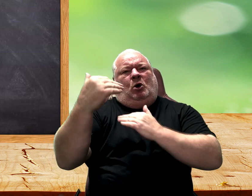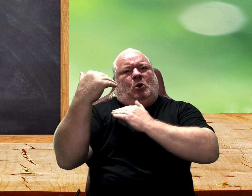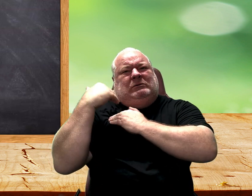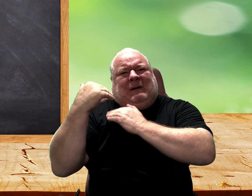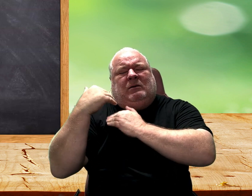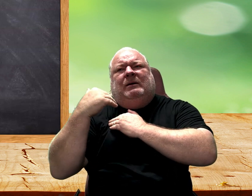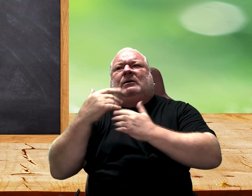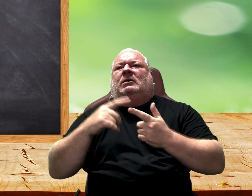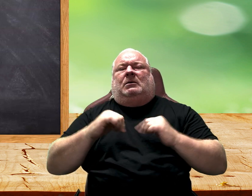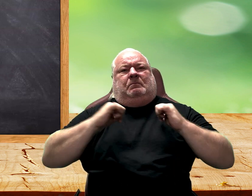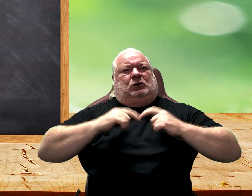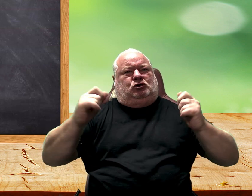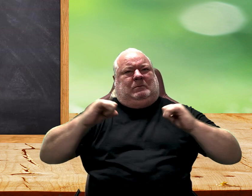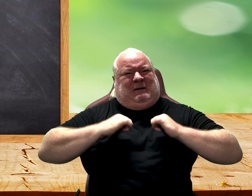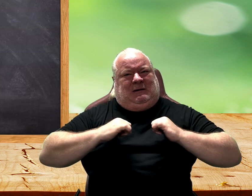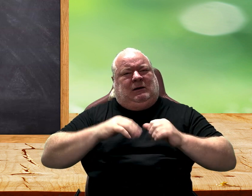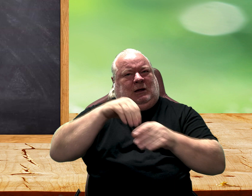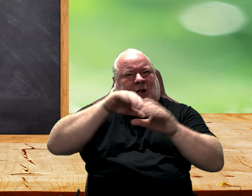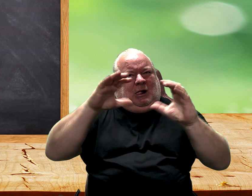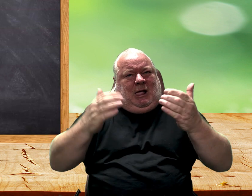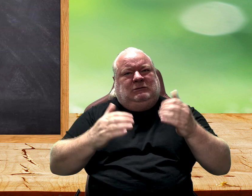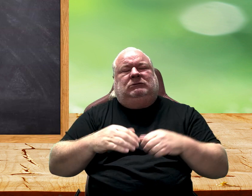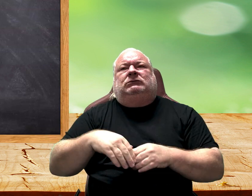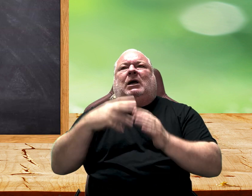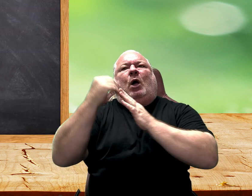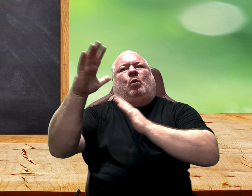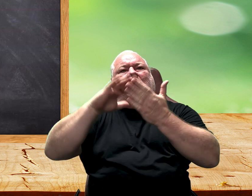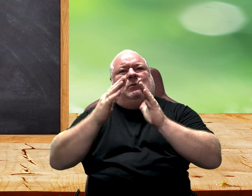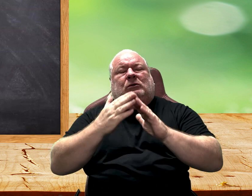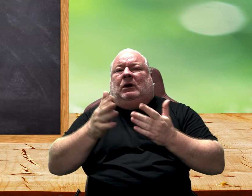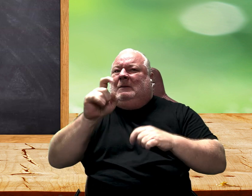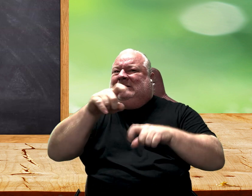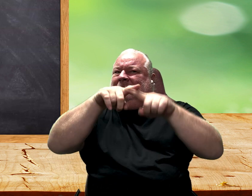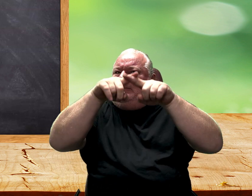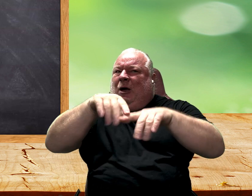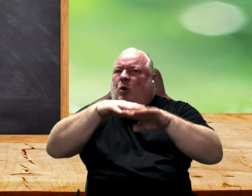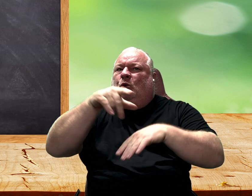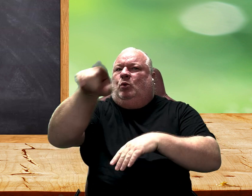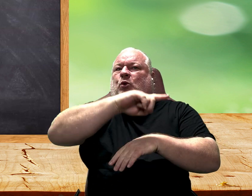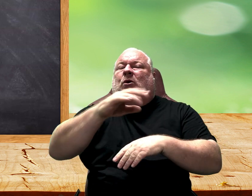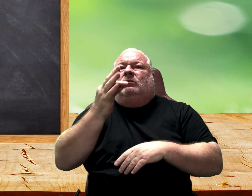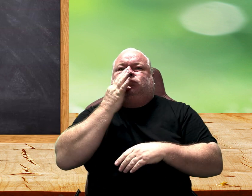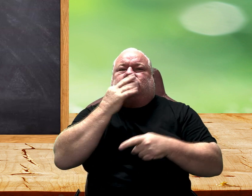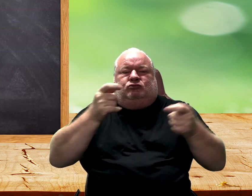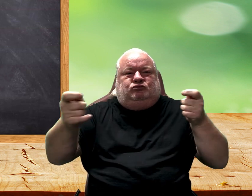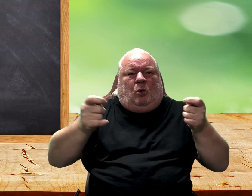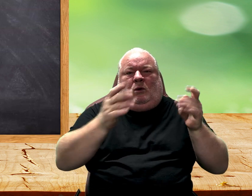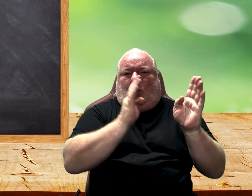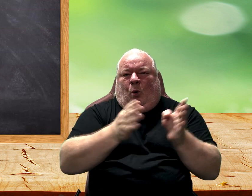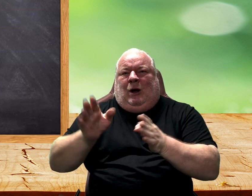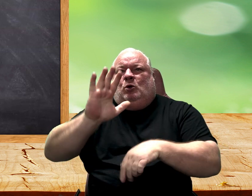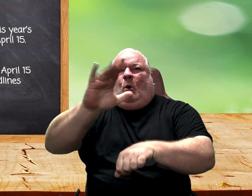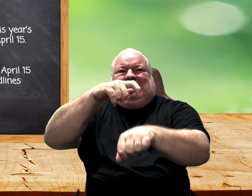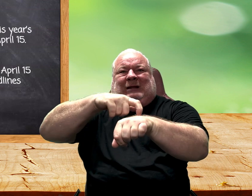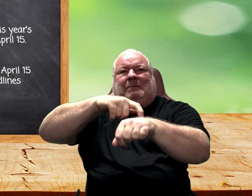and learning in the classroom and out. You have to be dependable and able to manage your time.